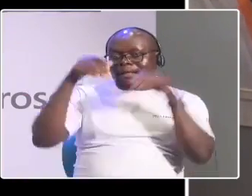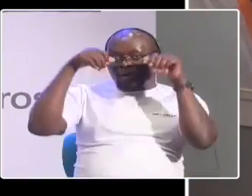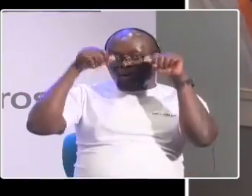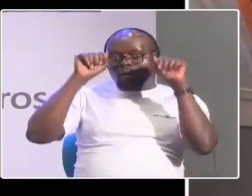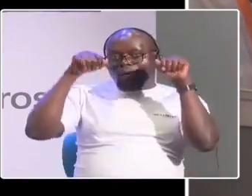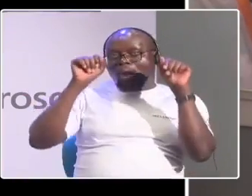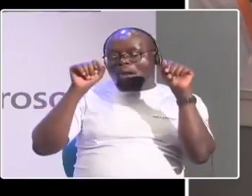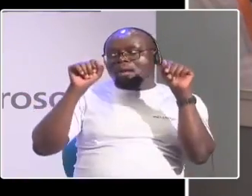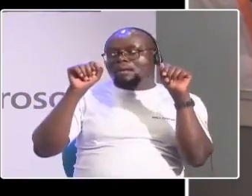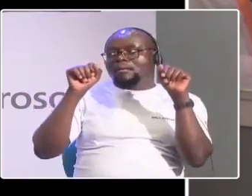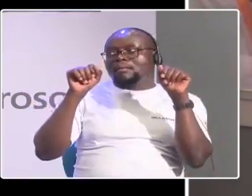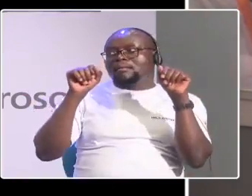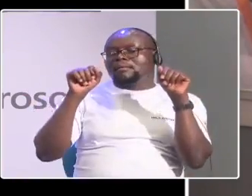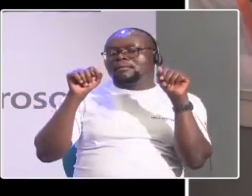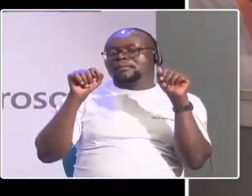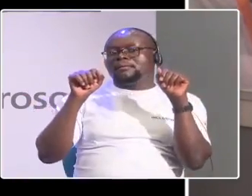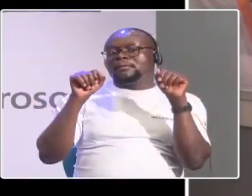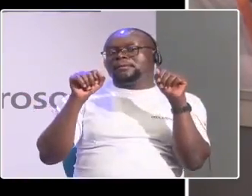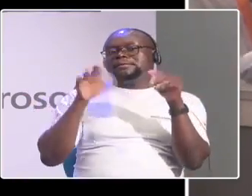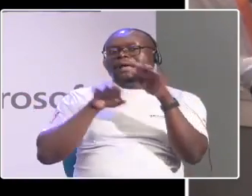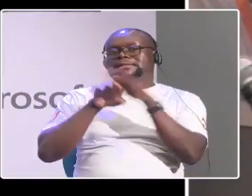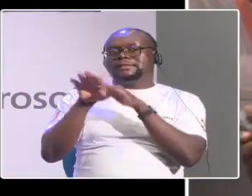Google has for accessibility.